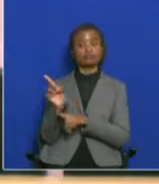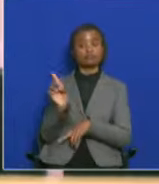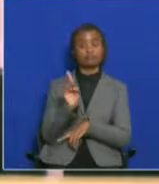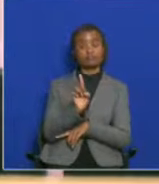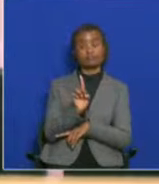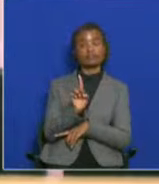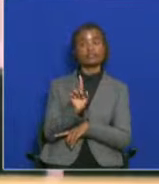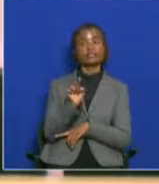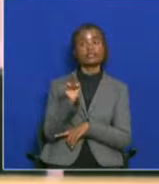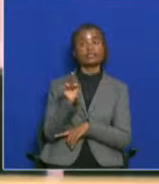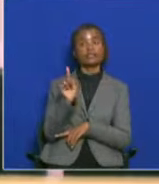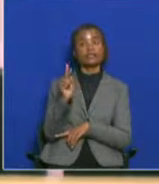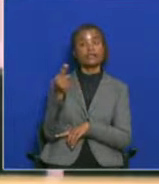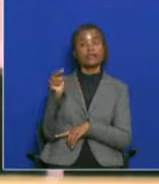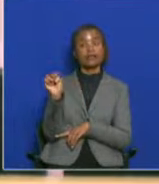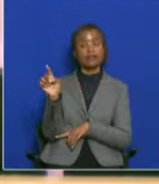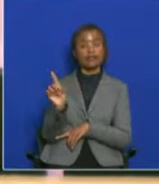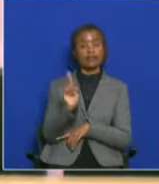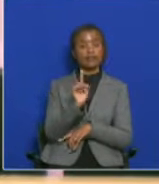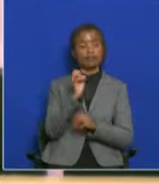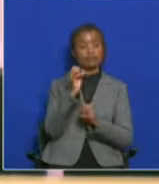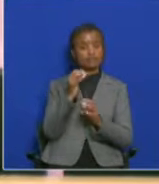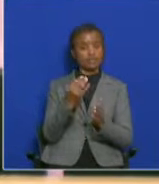can speak to that.